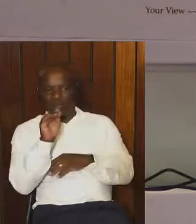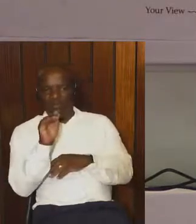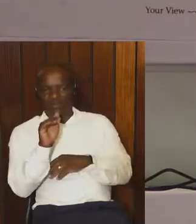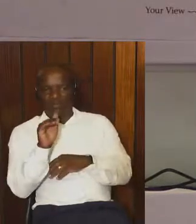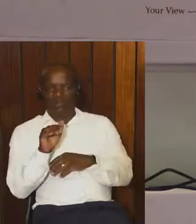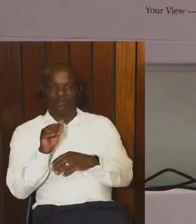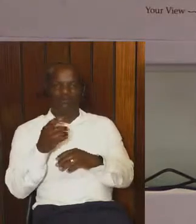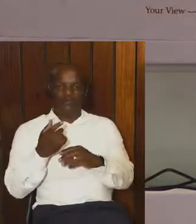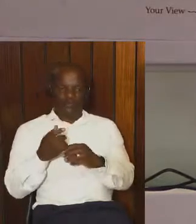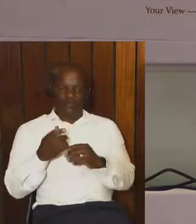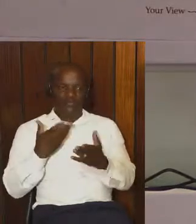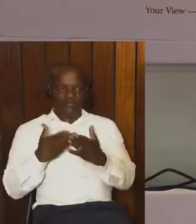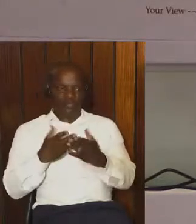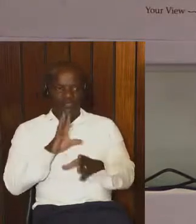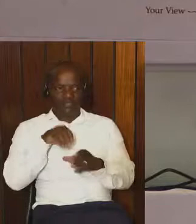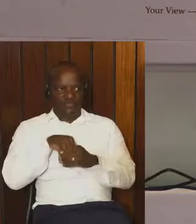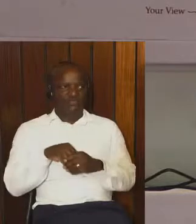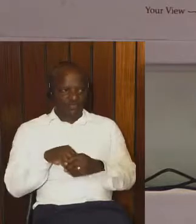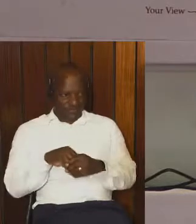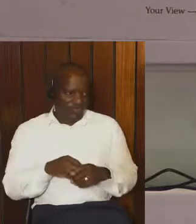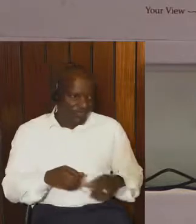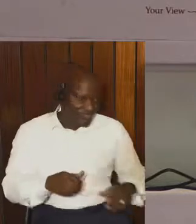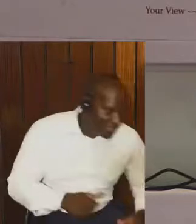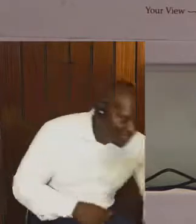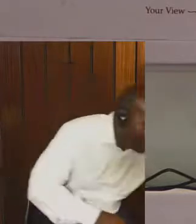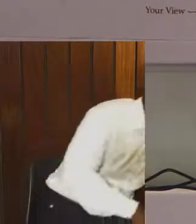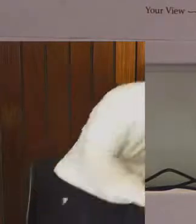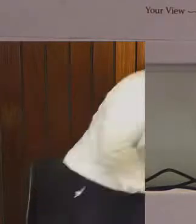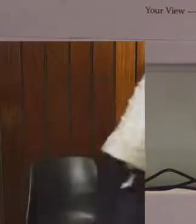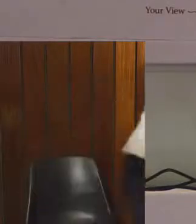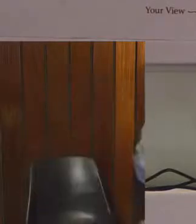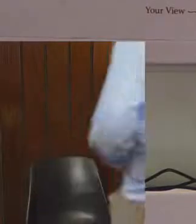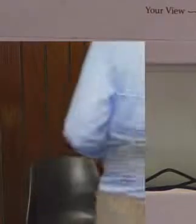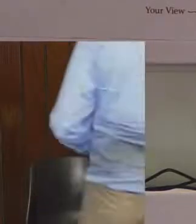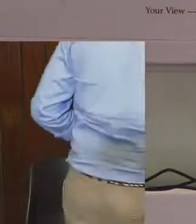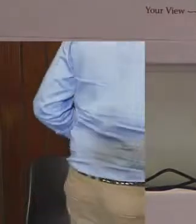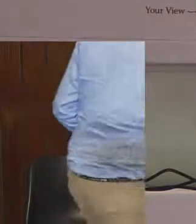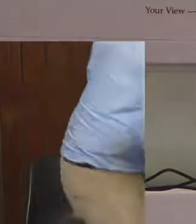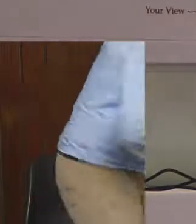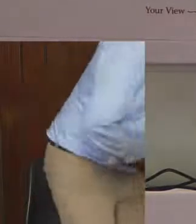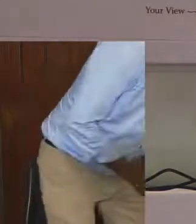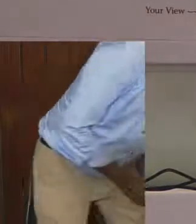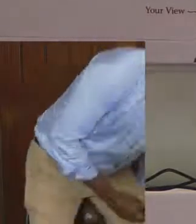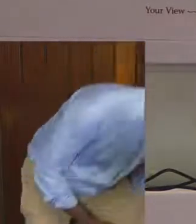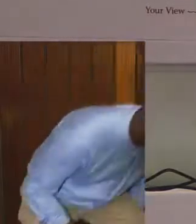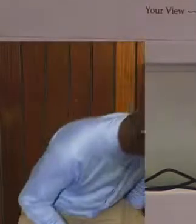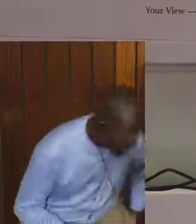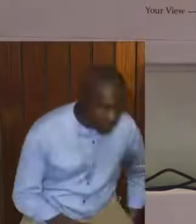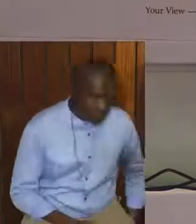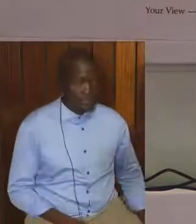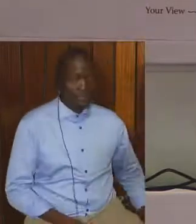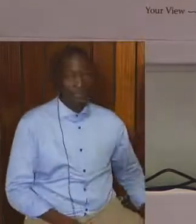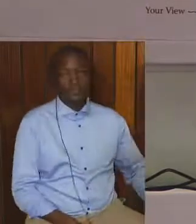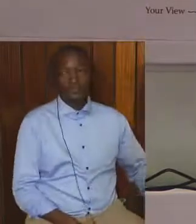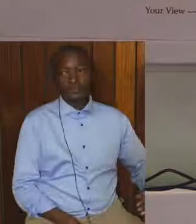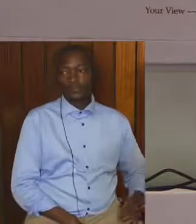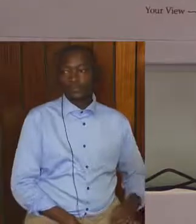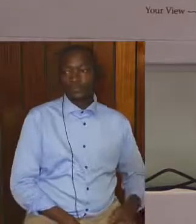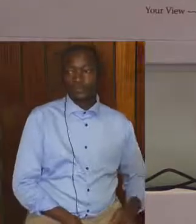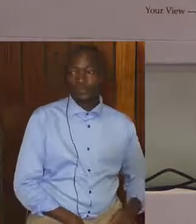workshop, just so that you can make sure that you're included. He's not too sure, but I'm asking if you can please do